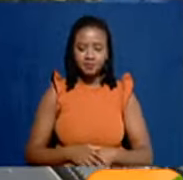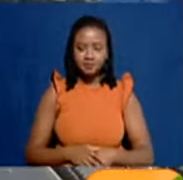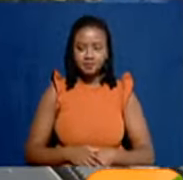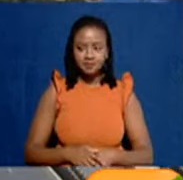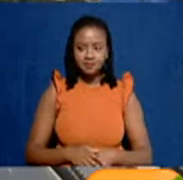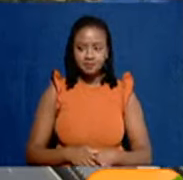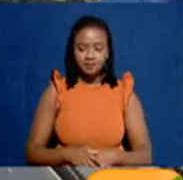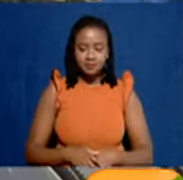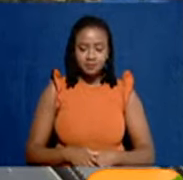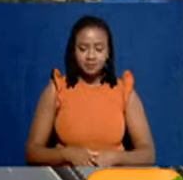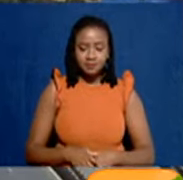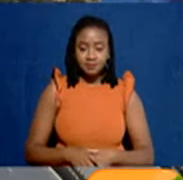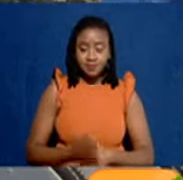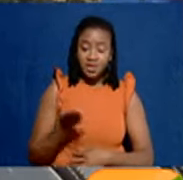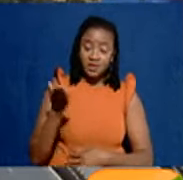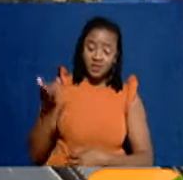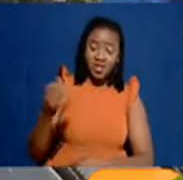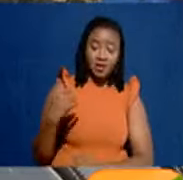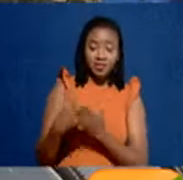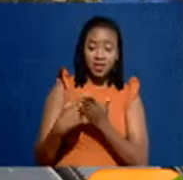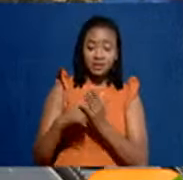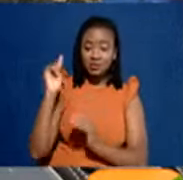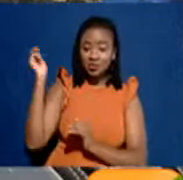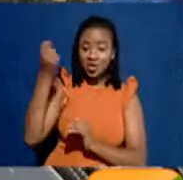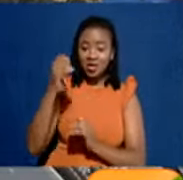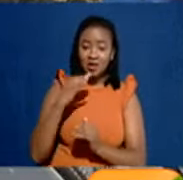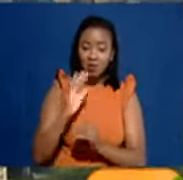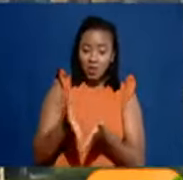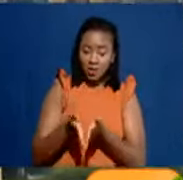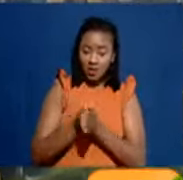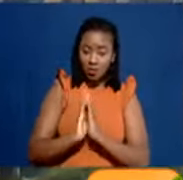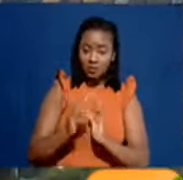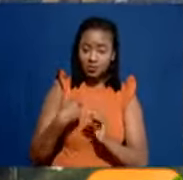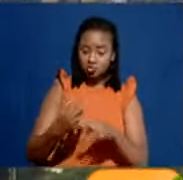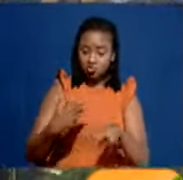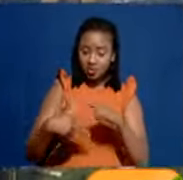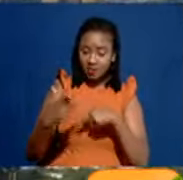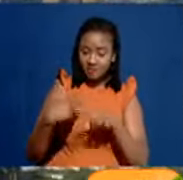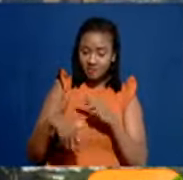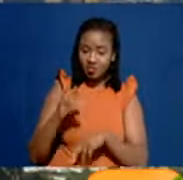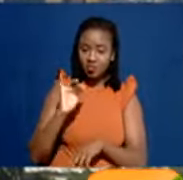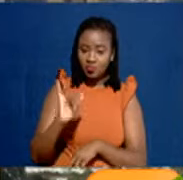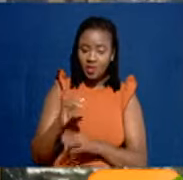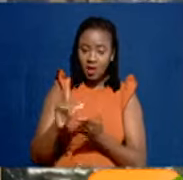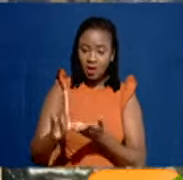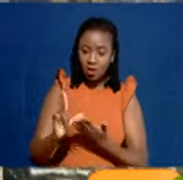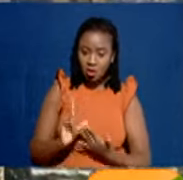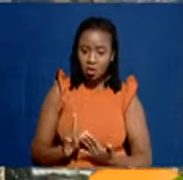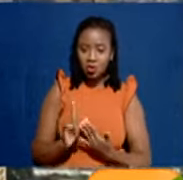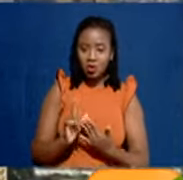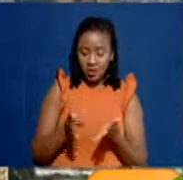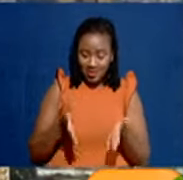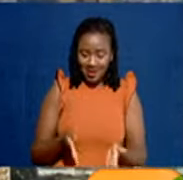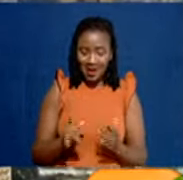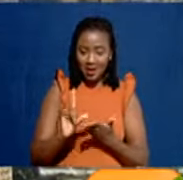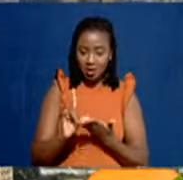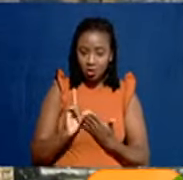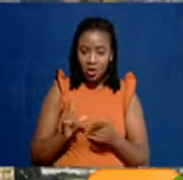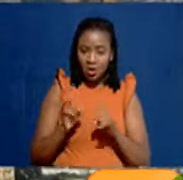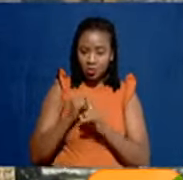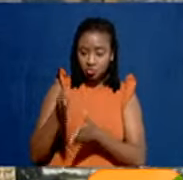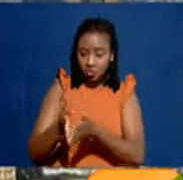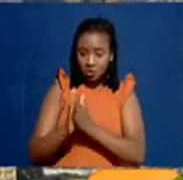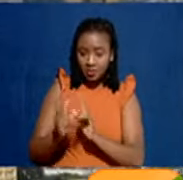In the bilateral talks, Kenya will be seeking for a review of the credit service terms for the existing loans and a top-up